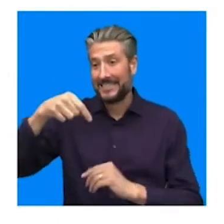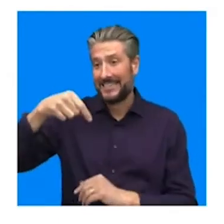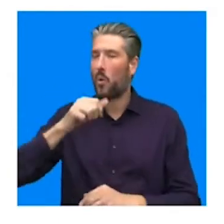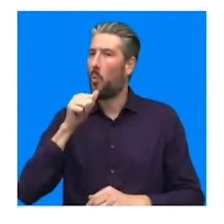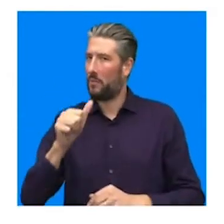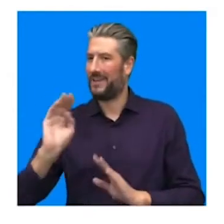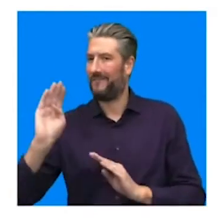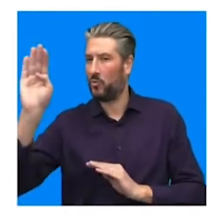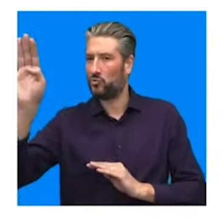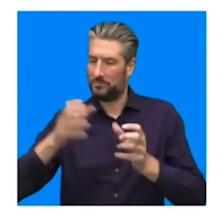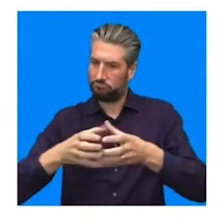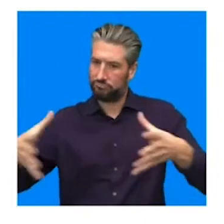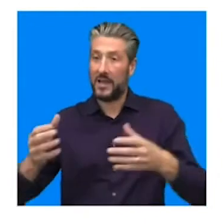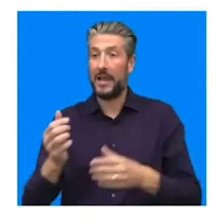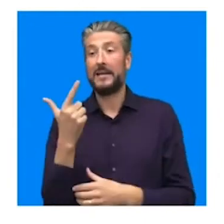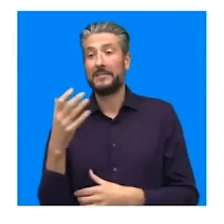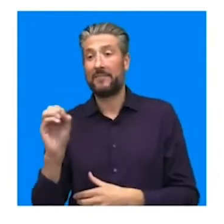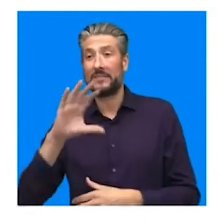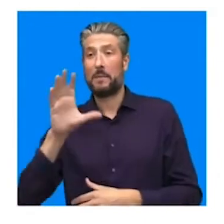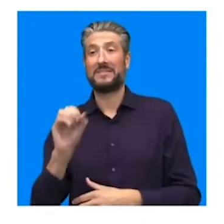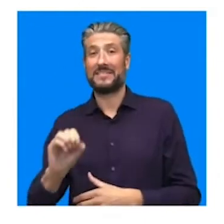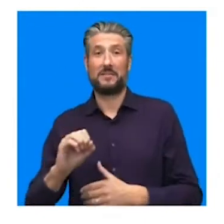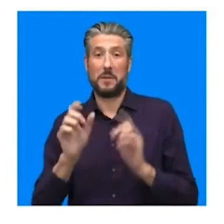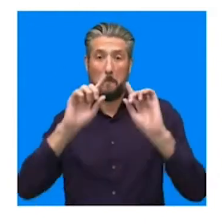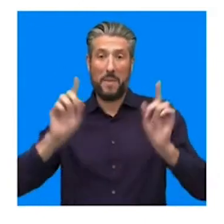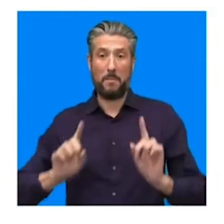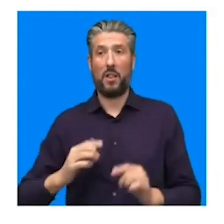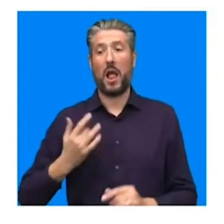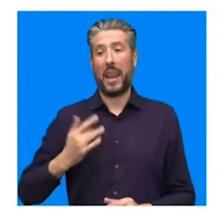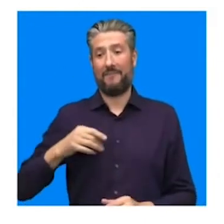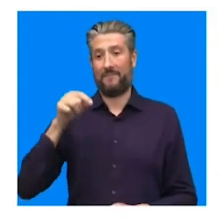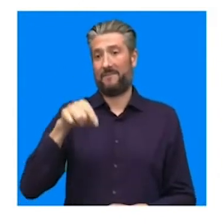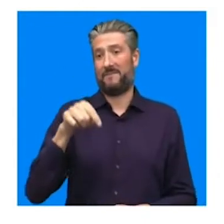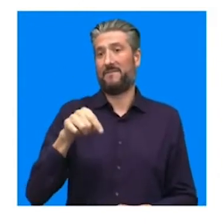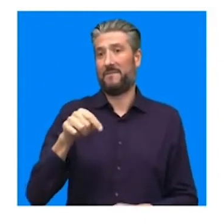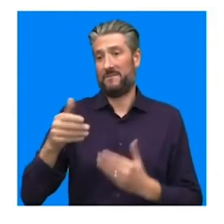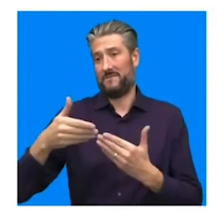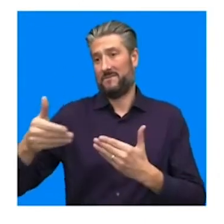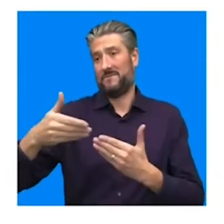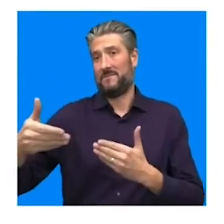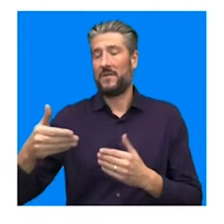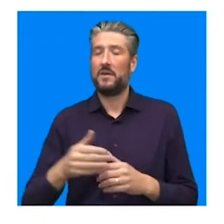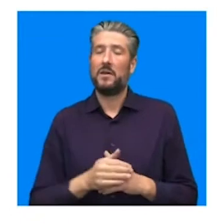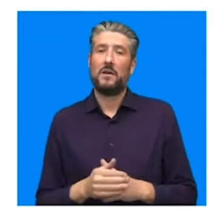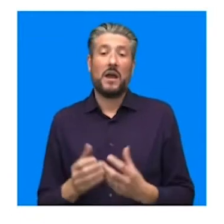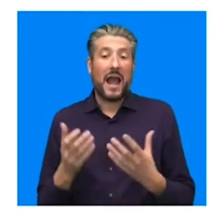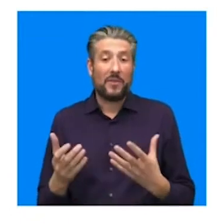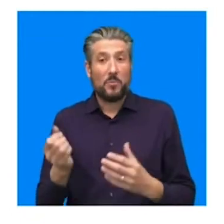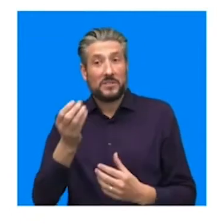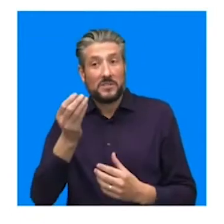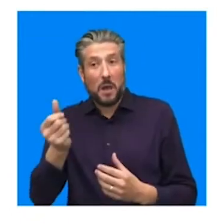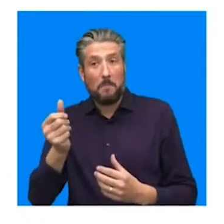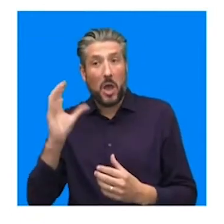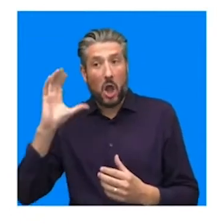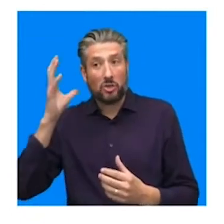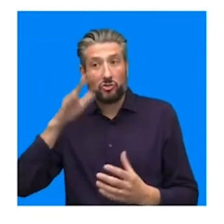global population will live in cities by the 2050, and in some parts of the world that move